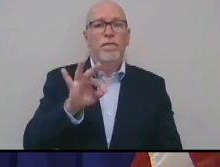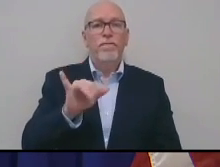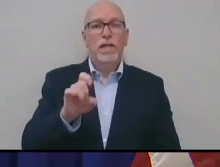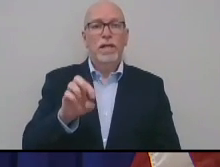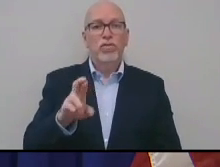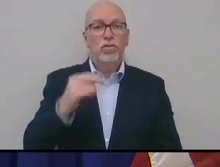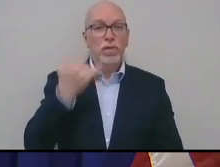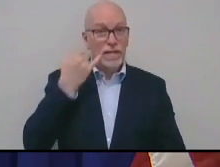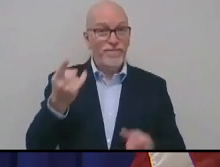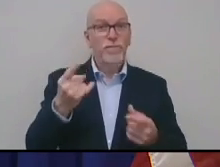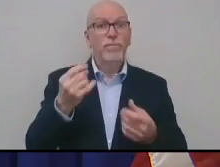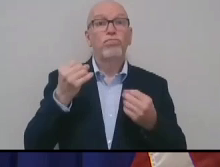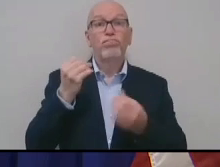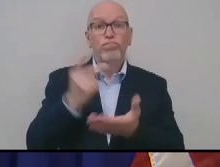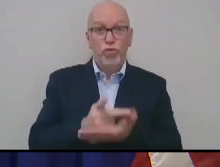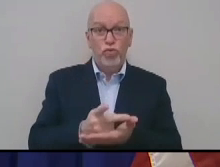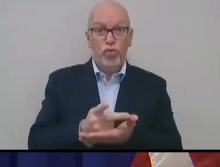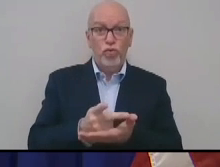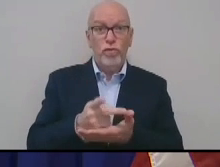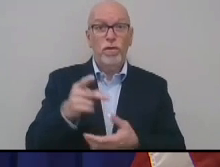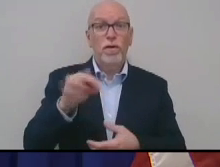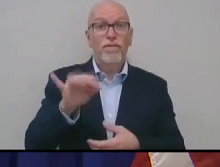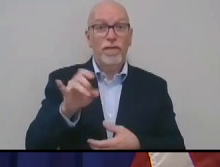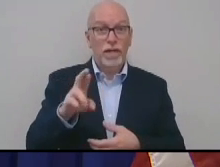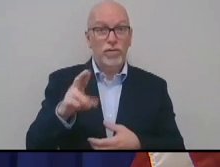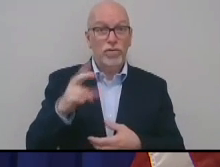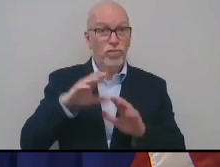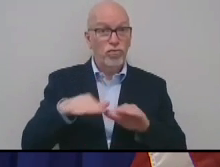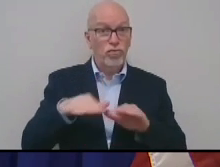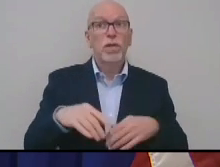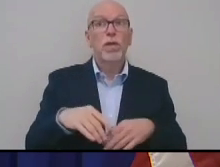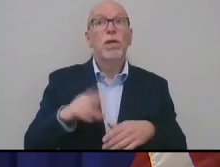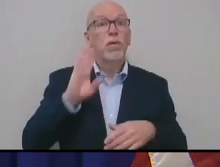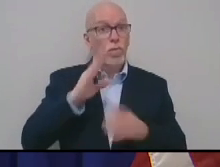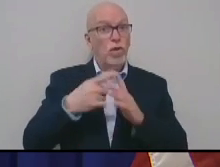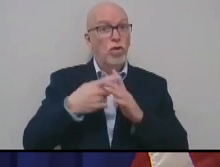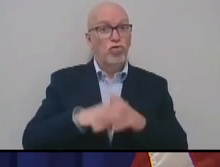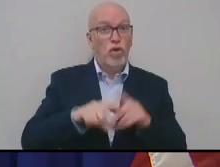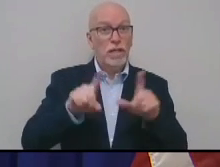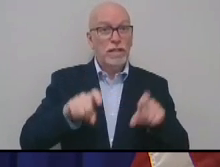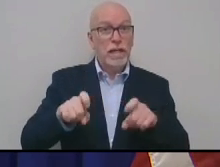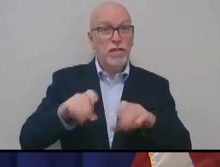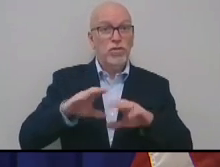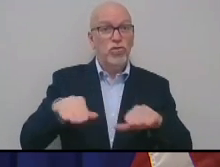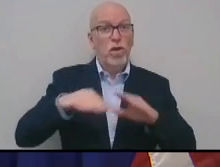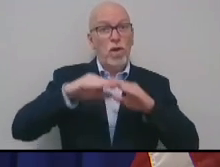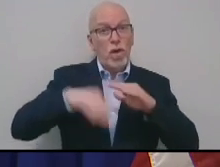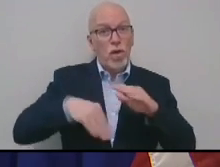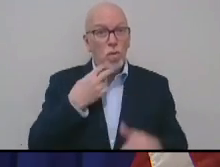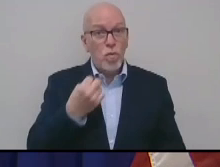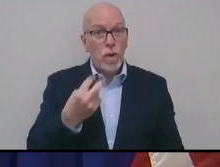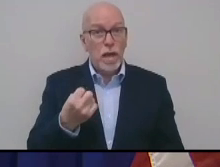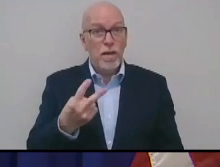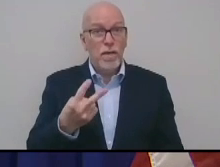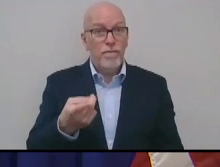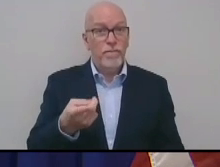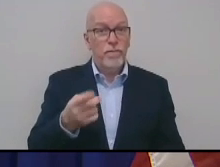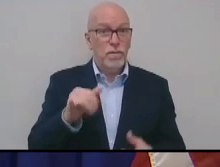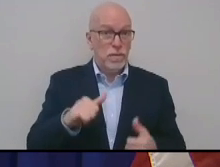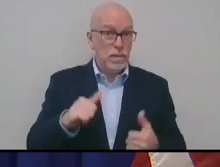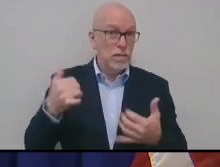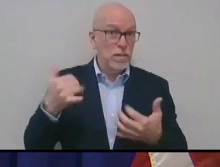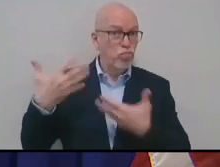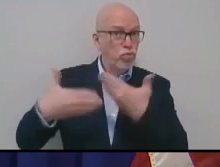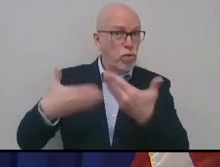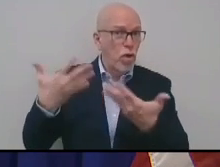and approve Pfizer, the FDA, do you think they're going to start testing for children under 12? Is that in the works